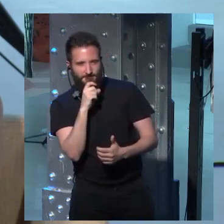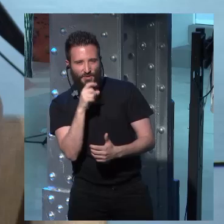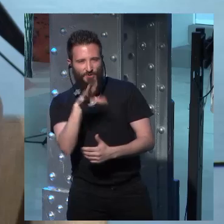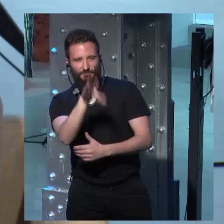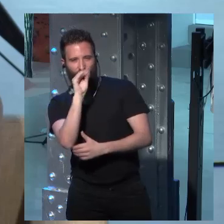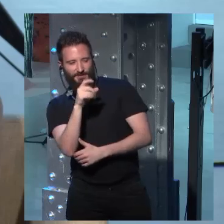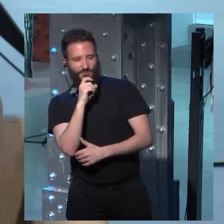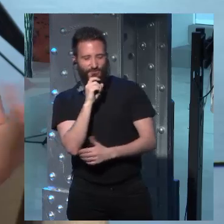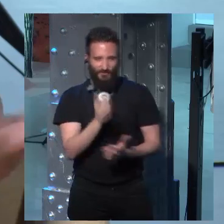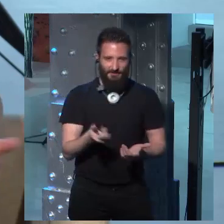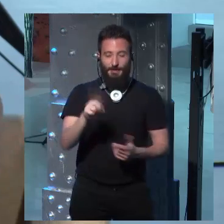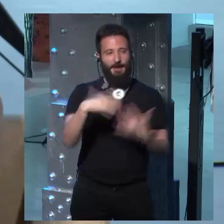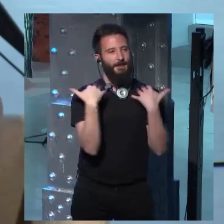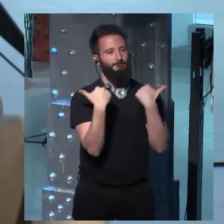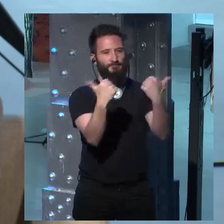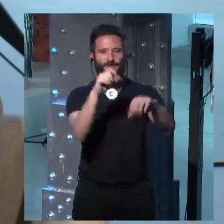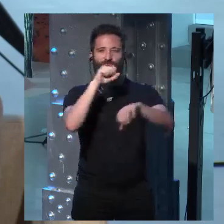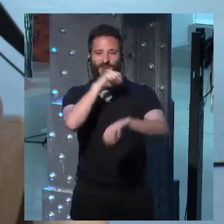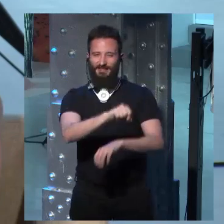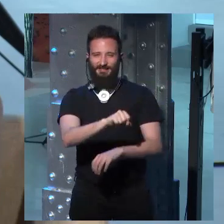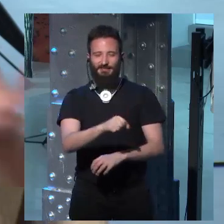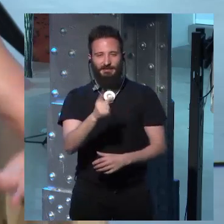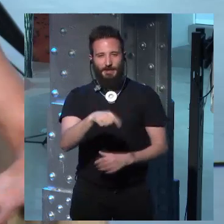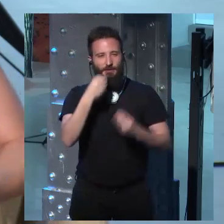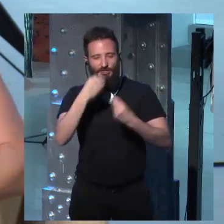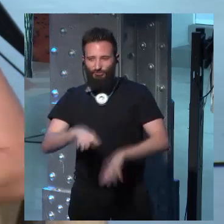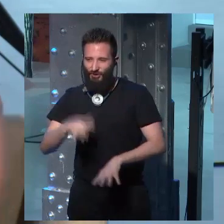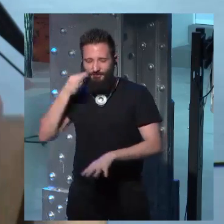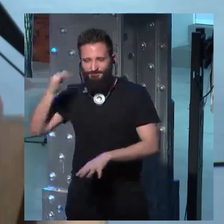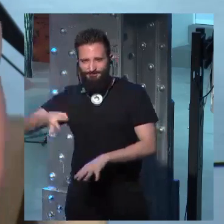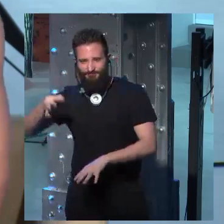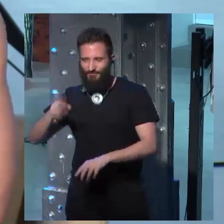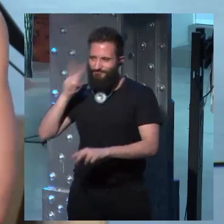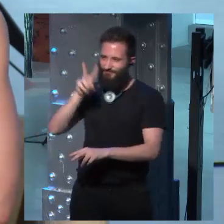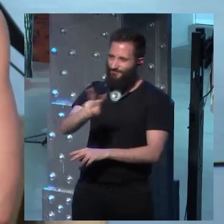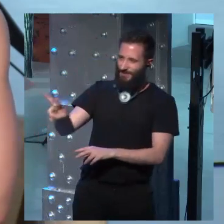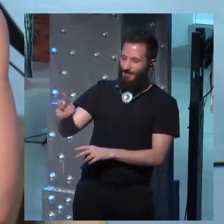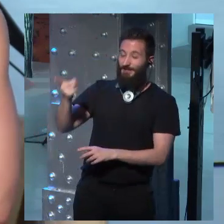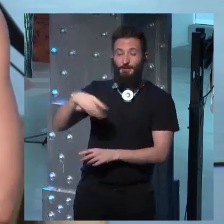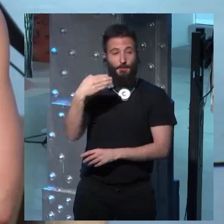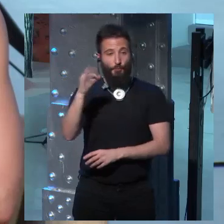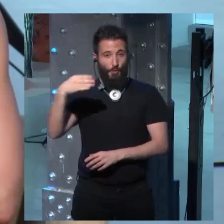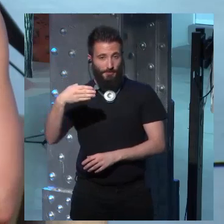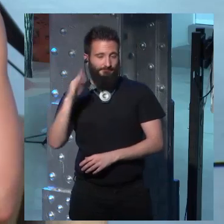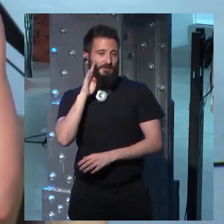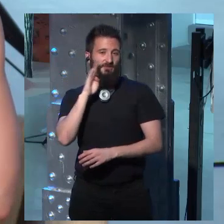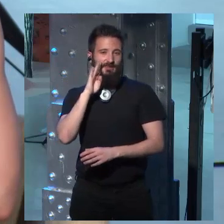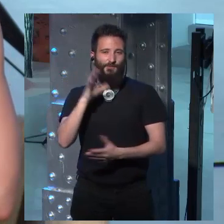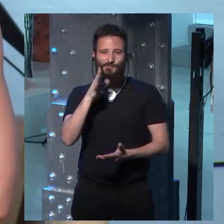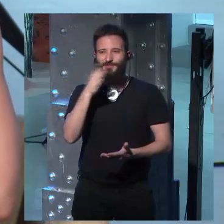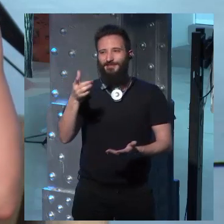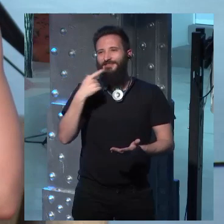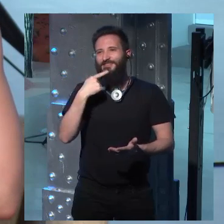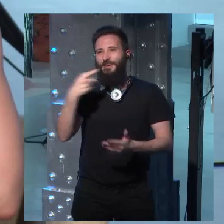a depiction, and like Bob said, to oddly think that that's somehow missing from a lot of television shows. And when you think about it, it's because it's not based